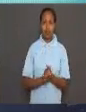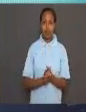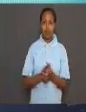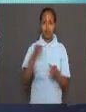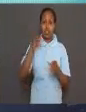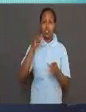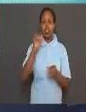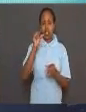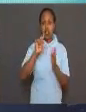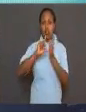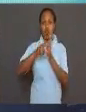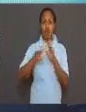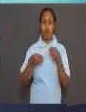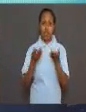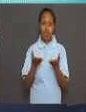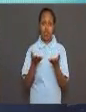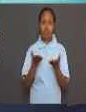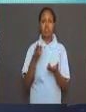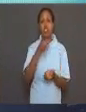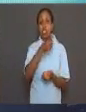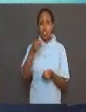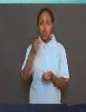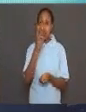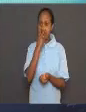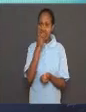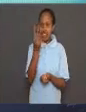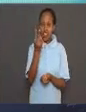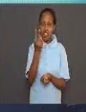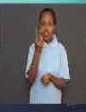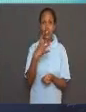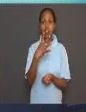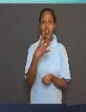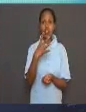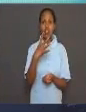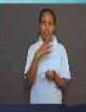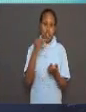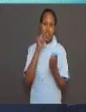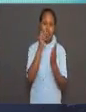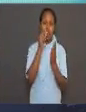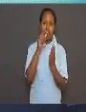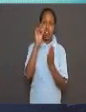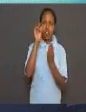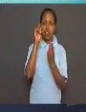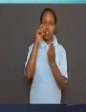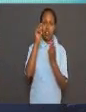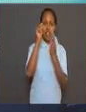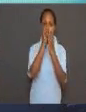In a moment, you will see a list of